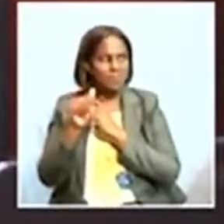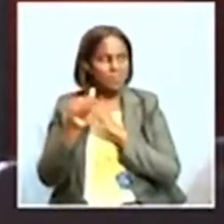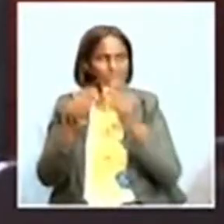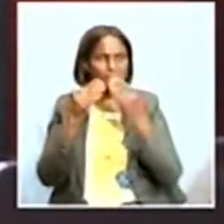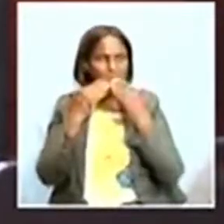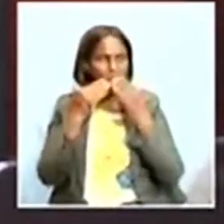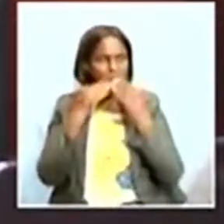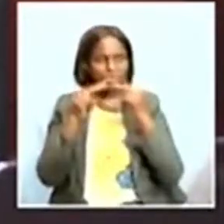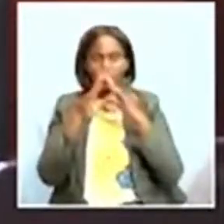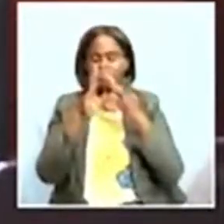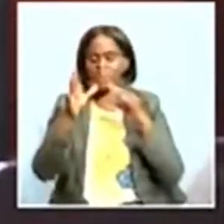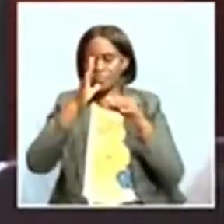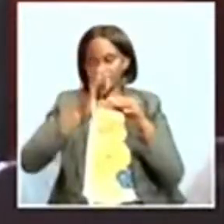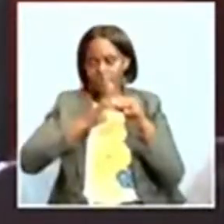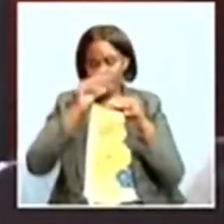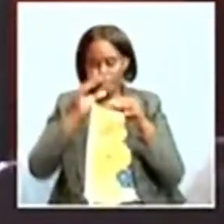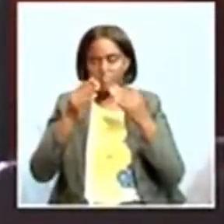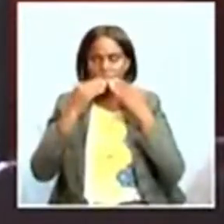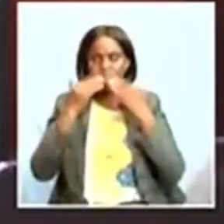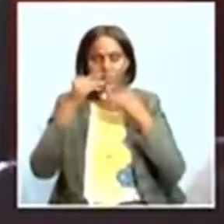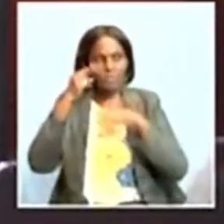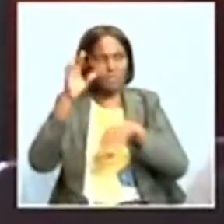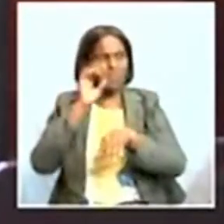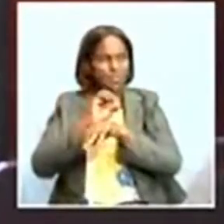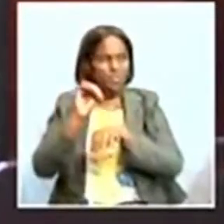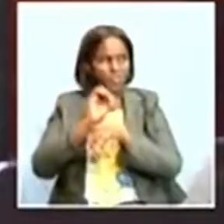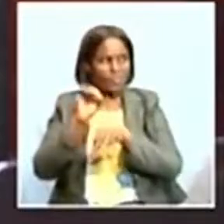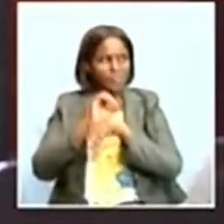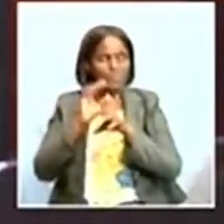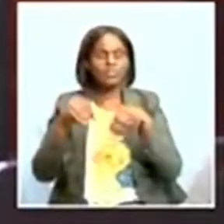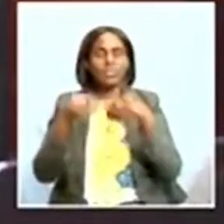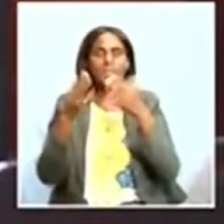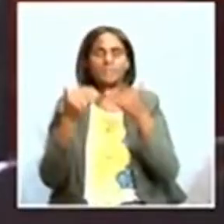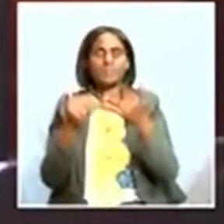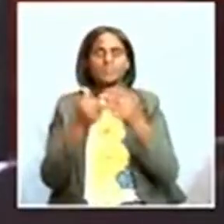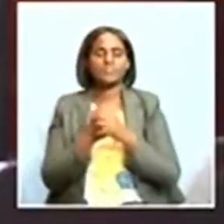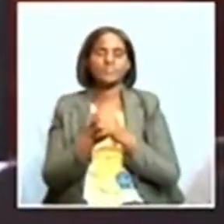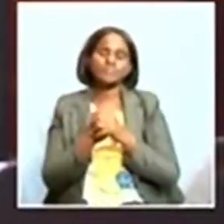Thank you, Madam Speaker, for the opportunity given.